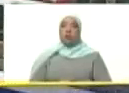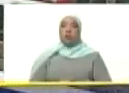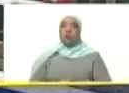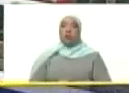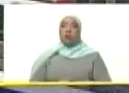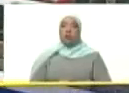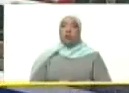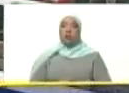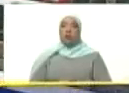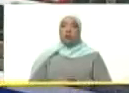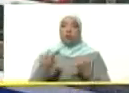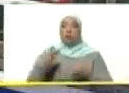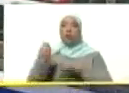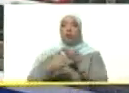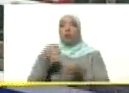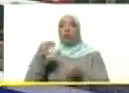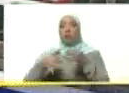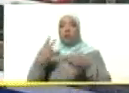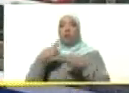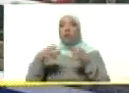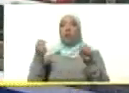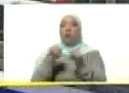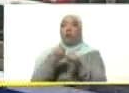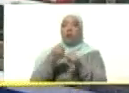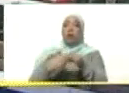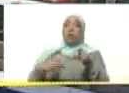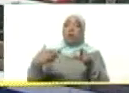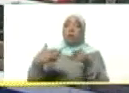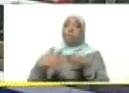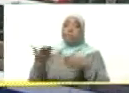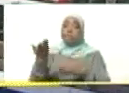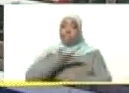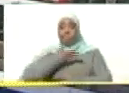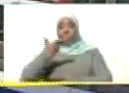embargo. Está el injusto embargo.